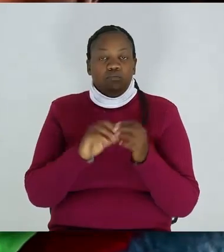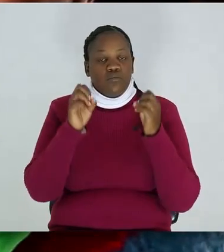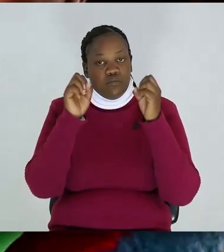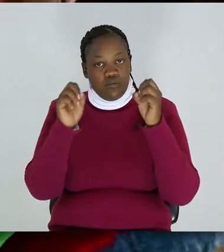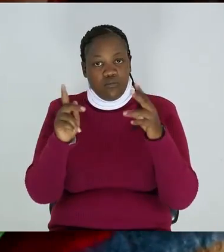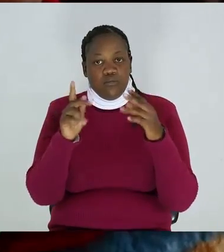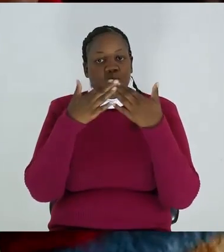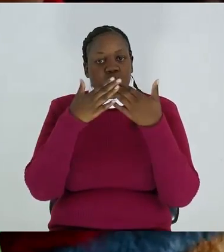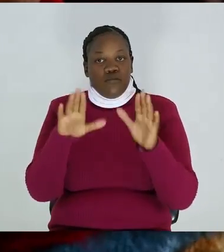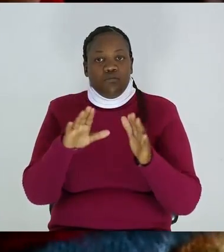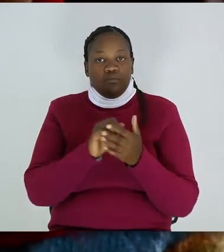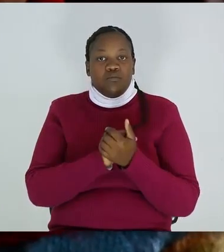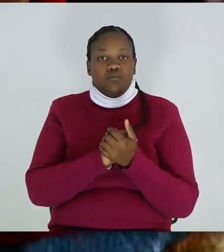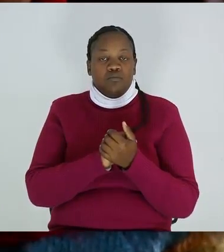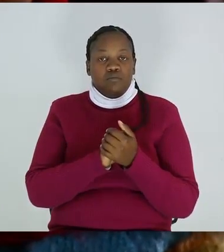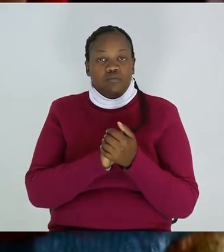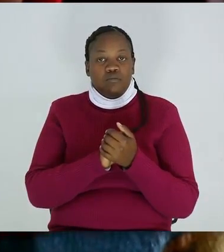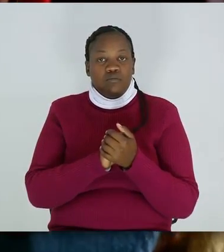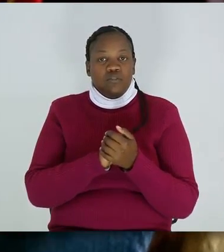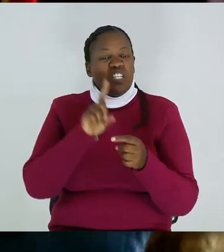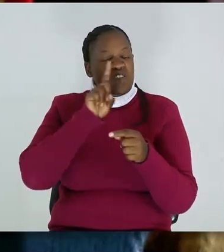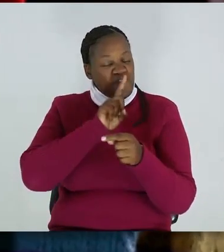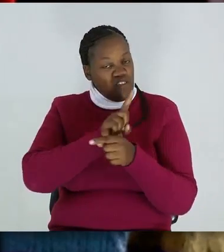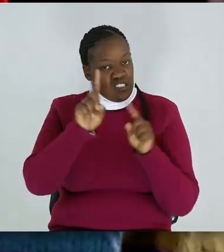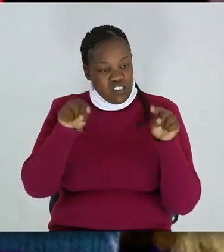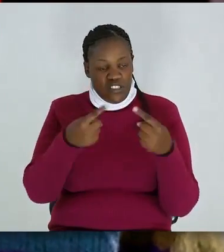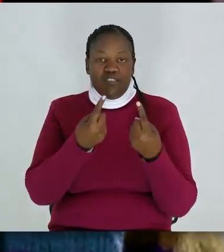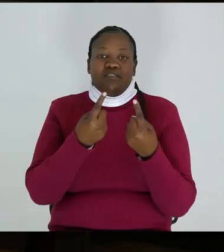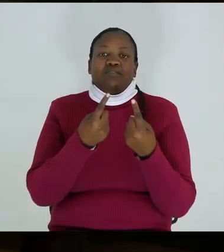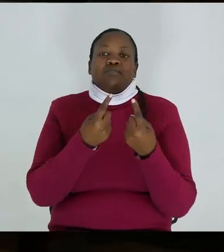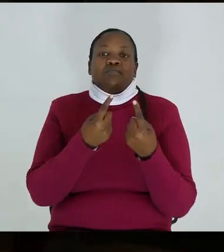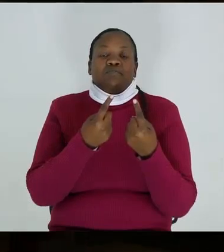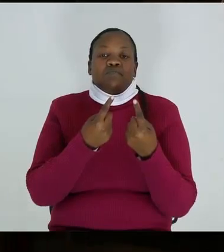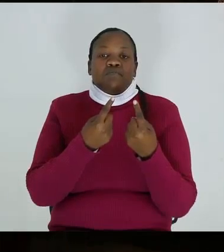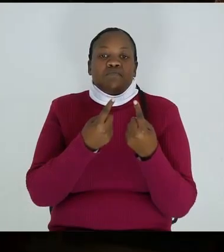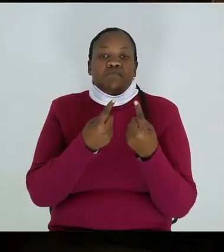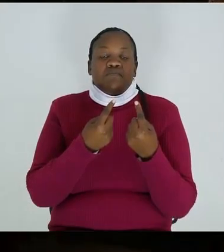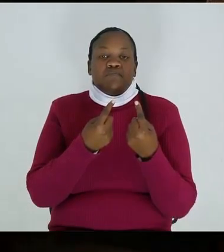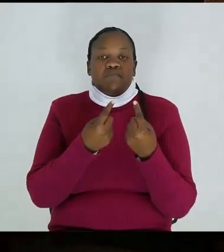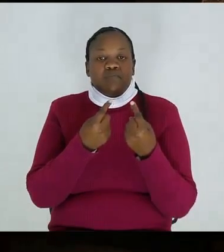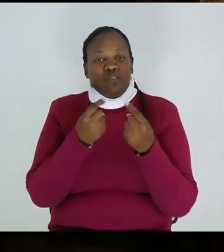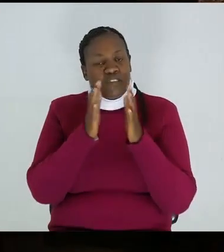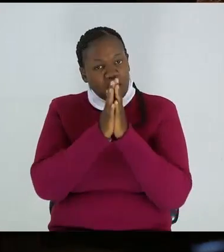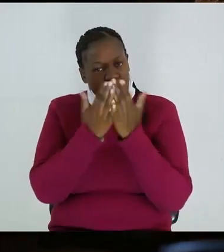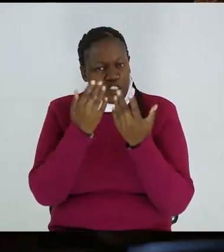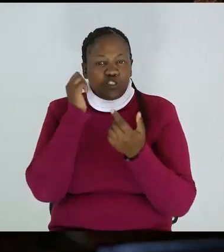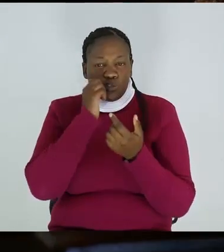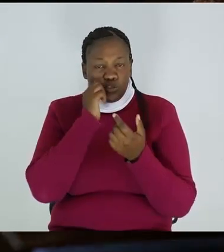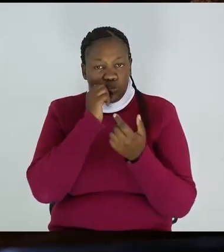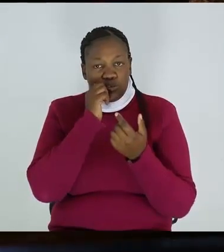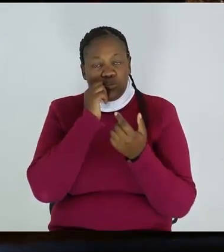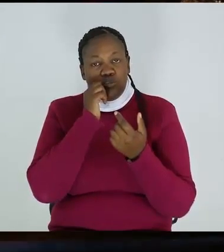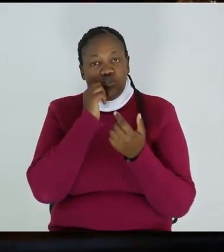All right, children, let's start right away. First things first. Literature has a very important... Sorry,